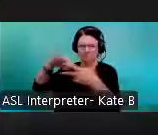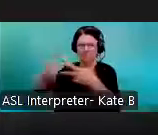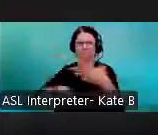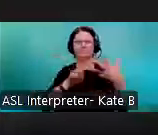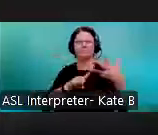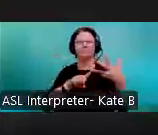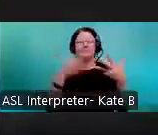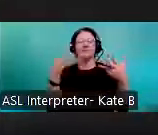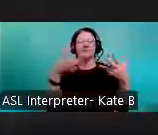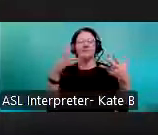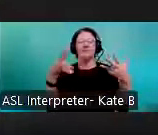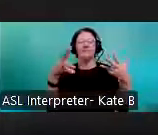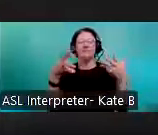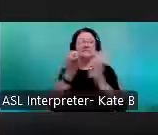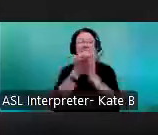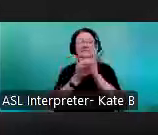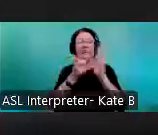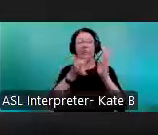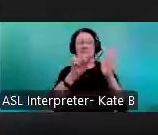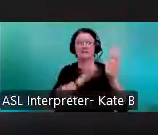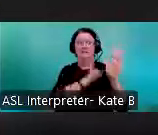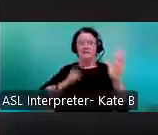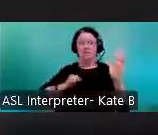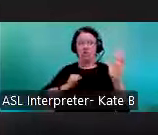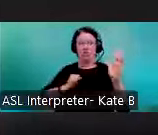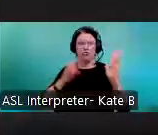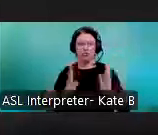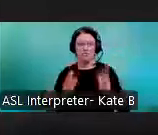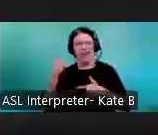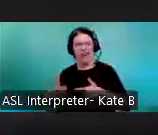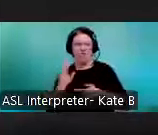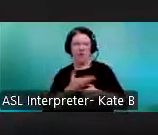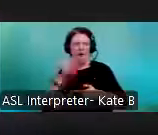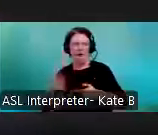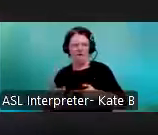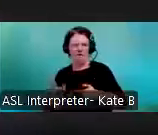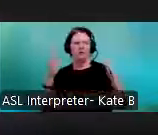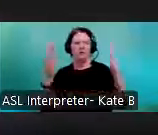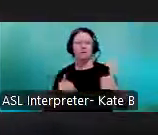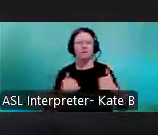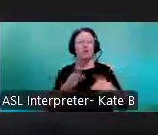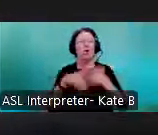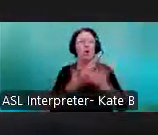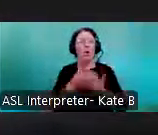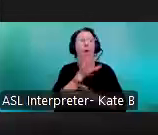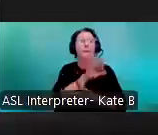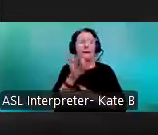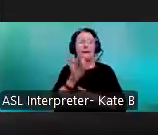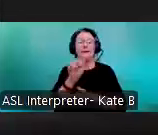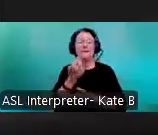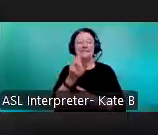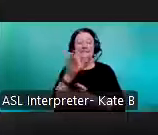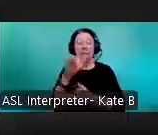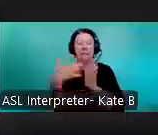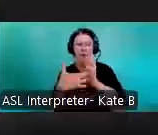16 Wisconsin senators, which is about half of the senators, all 99 assembly